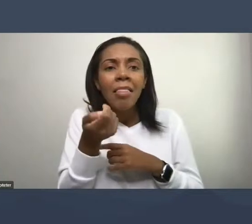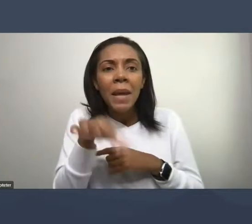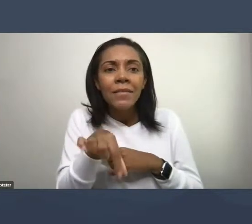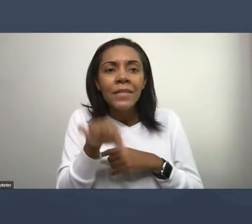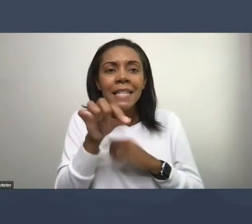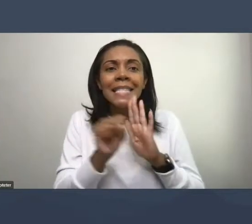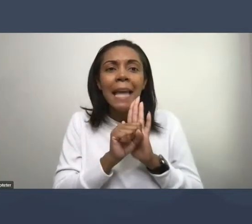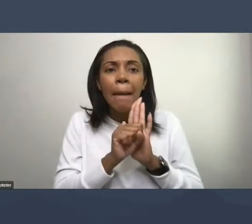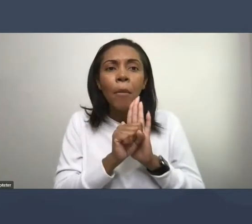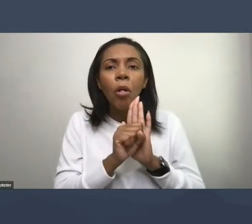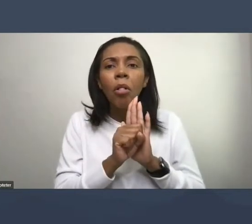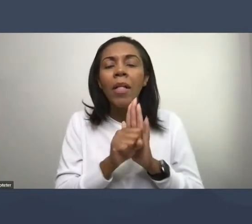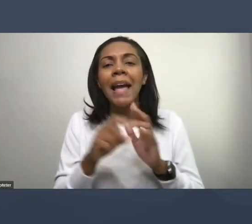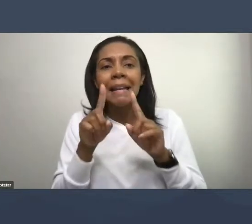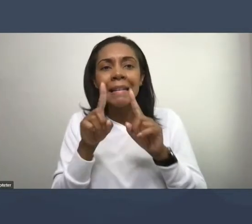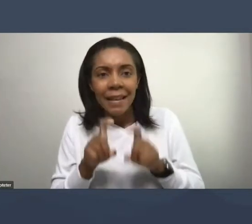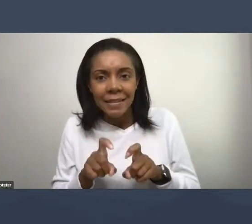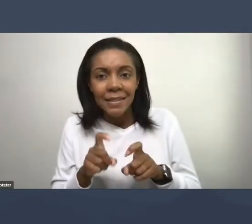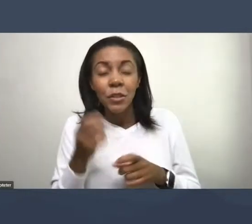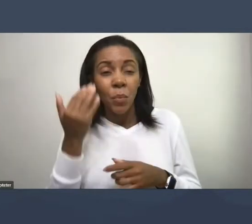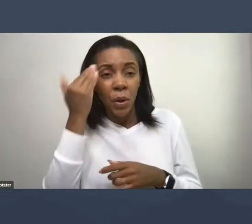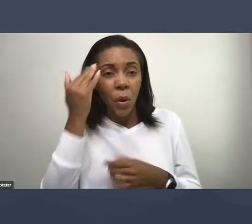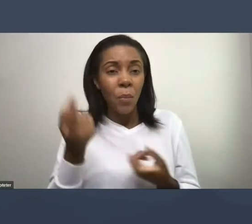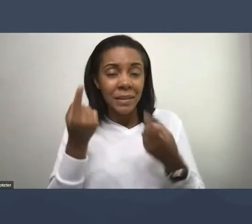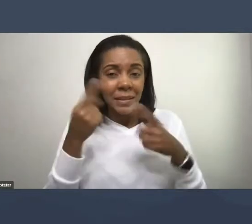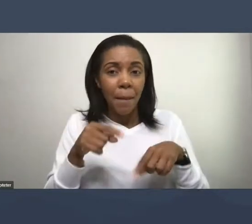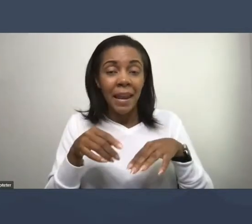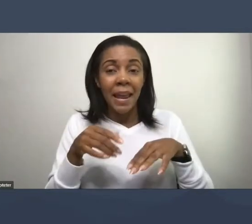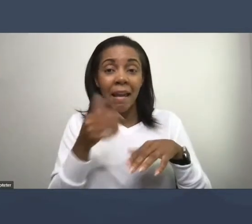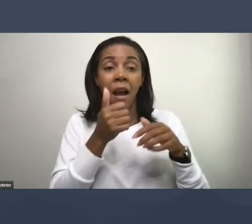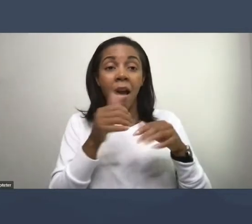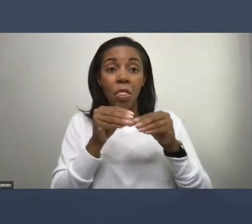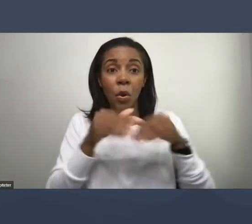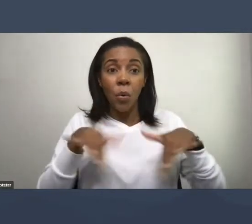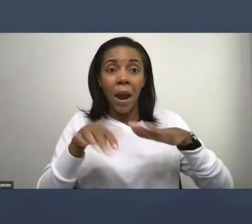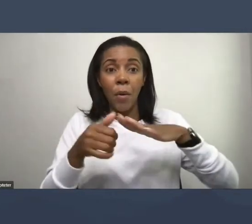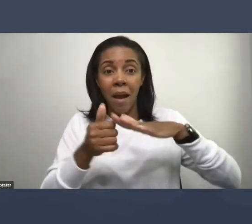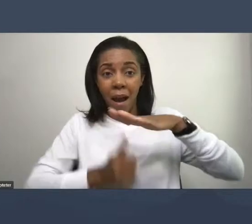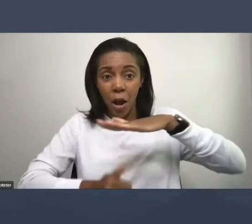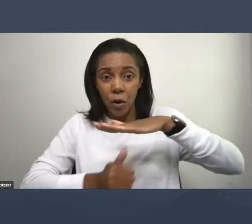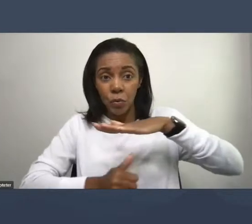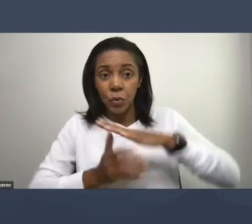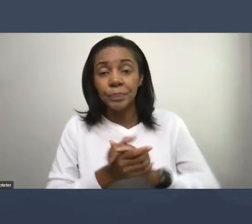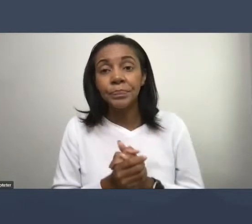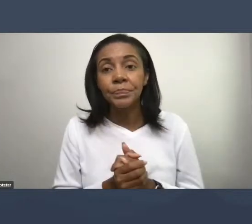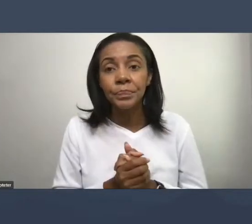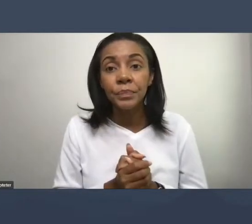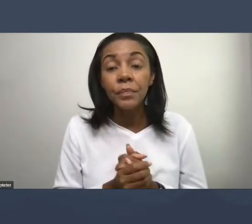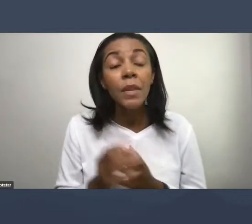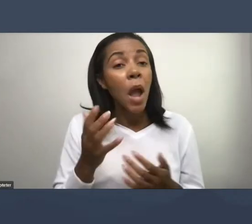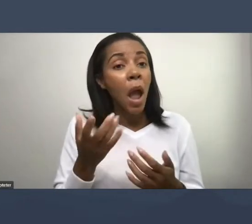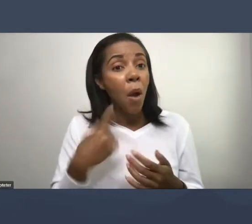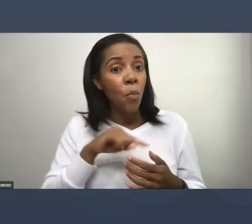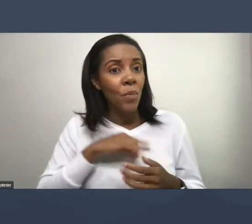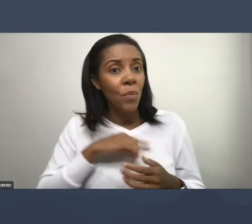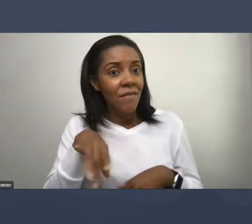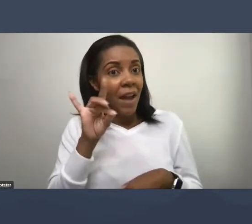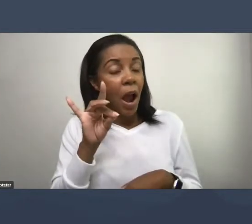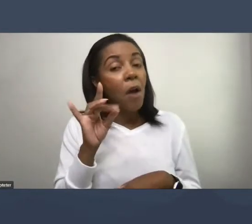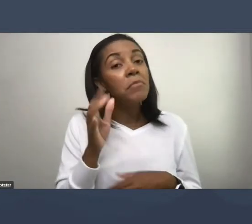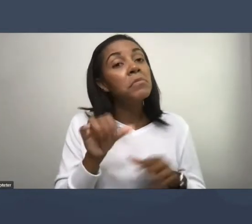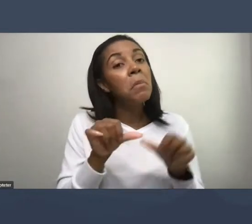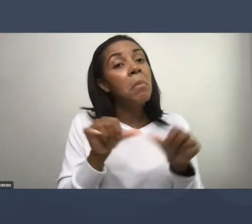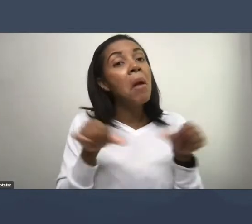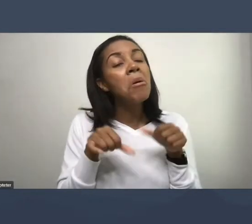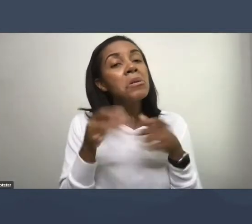idea. So we put in a network at the time, and we found some areas of interest both on the north side of the east